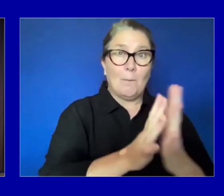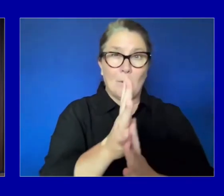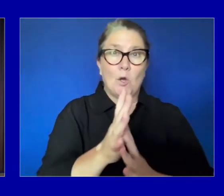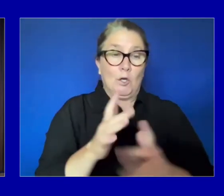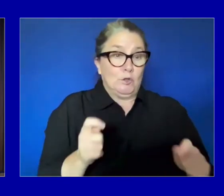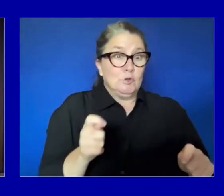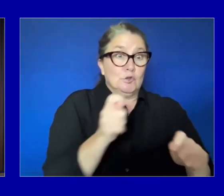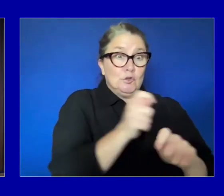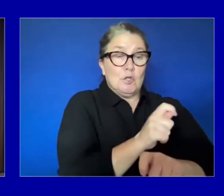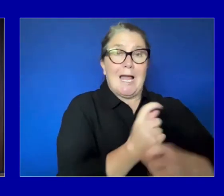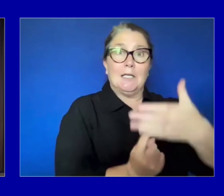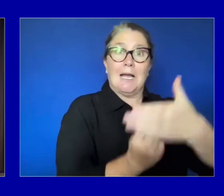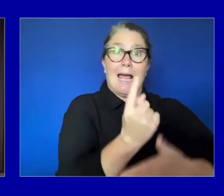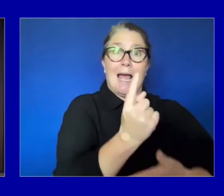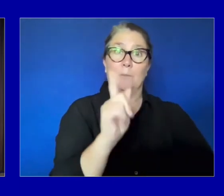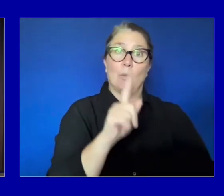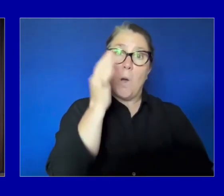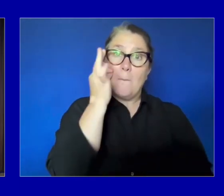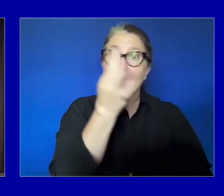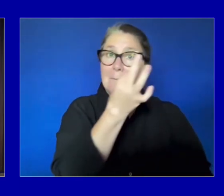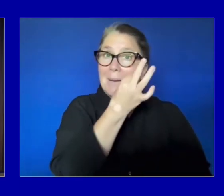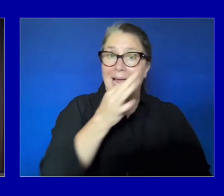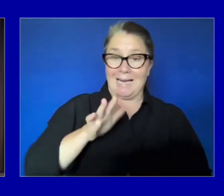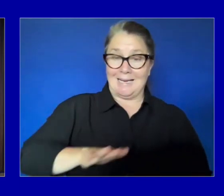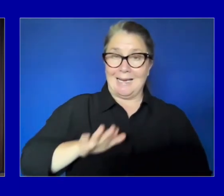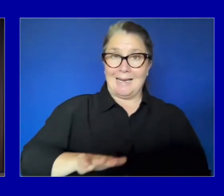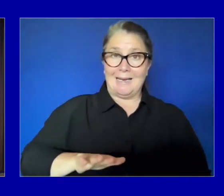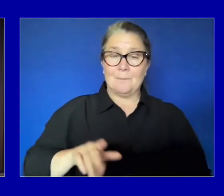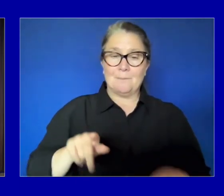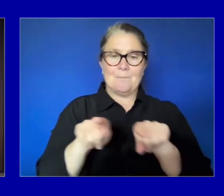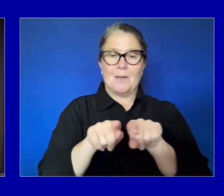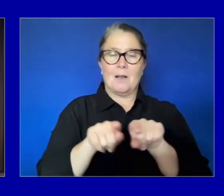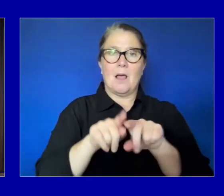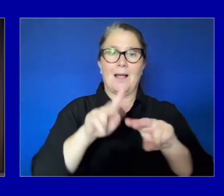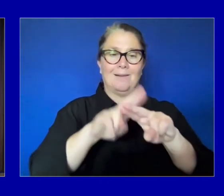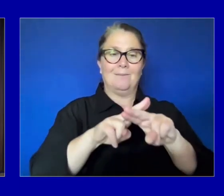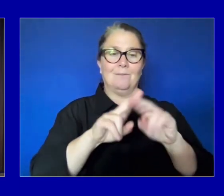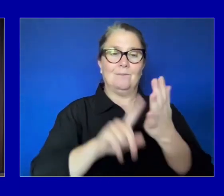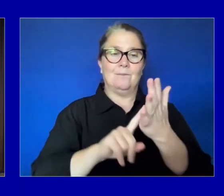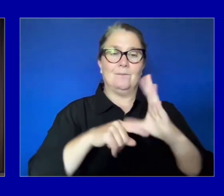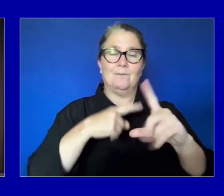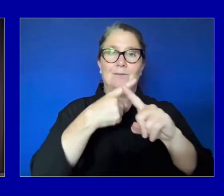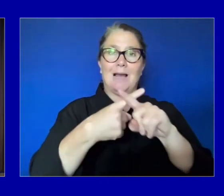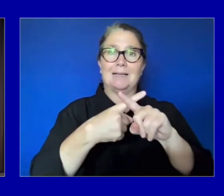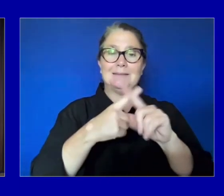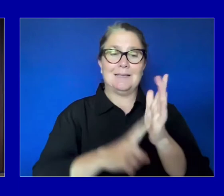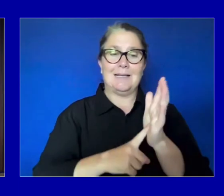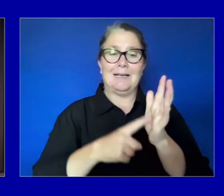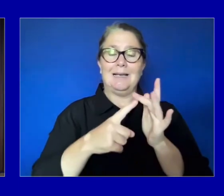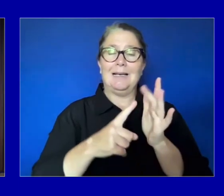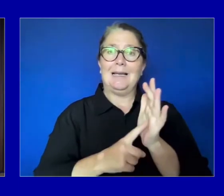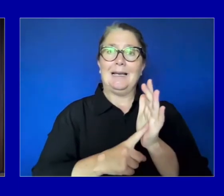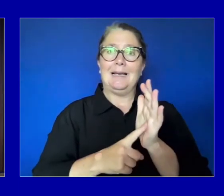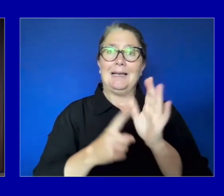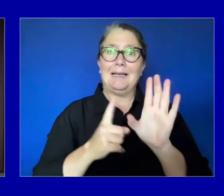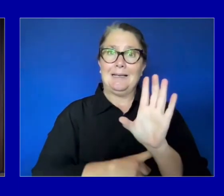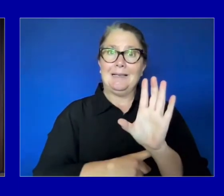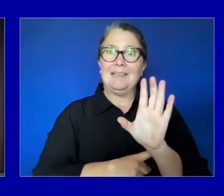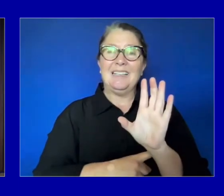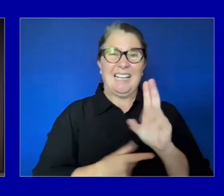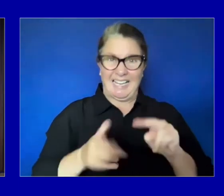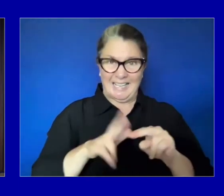Um, it, if you don't burn it, you can't use the, the grass for weaving because it gets